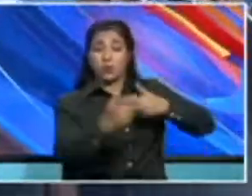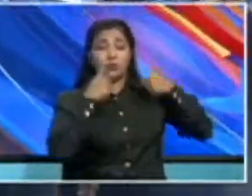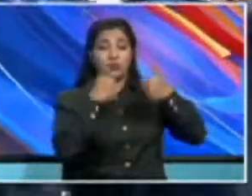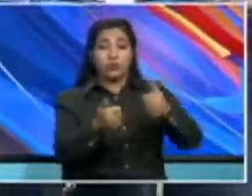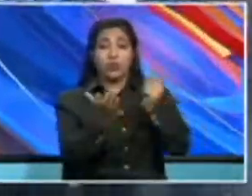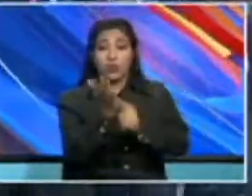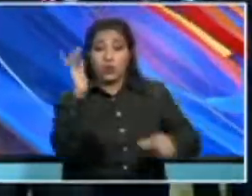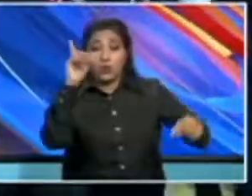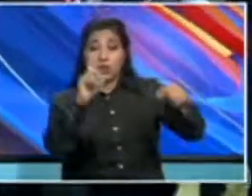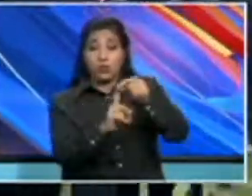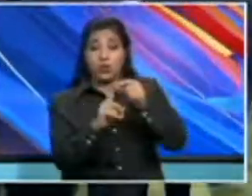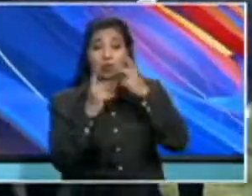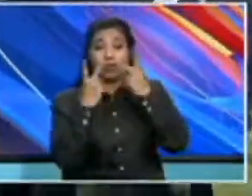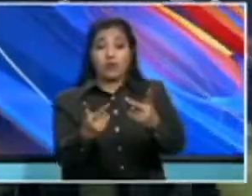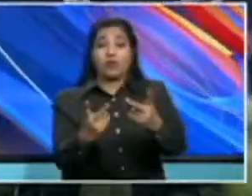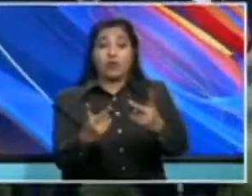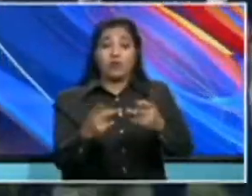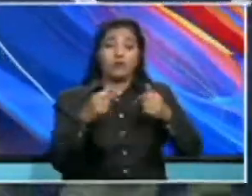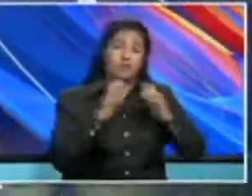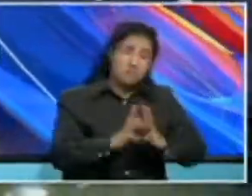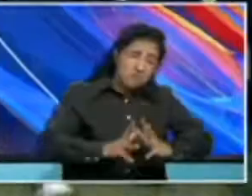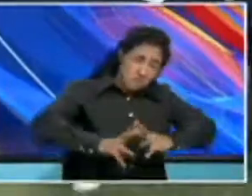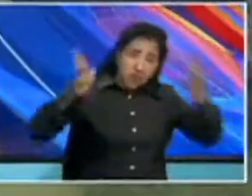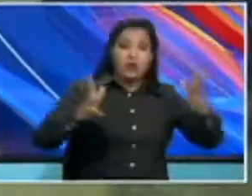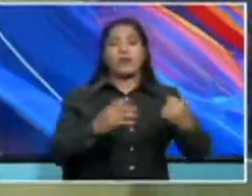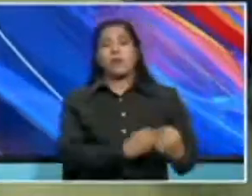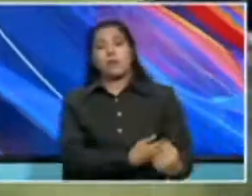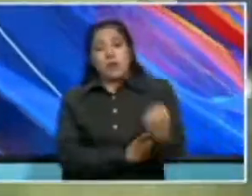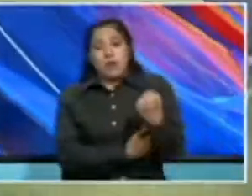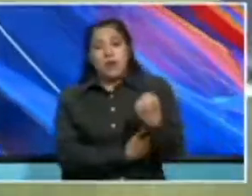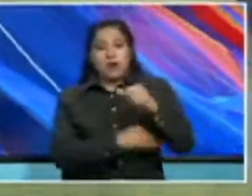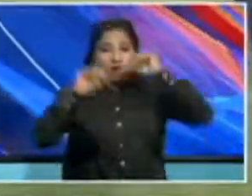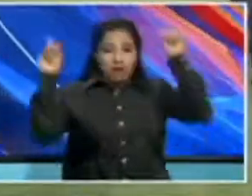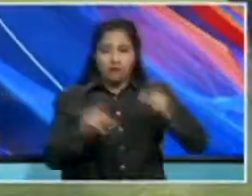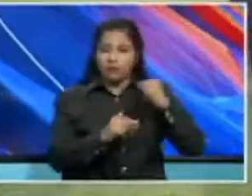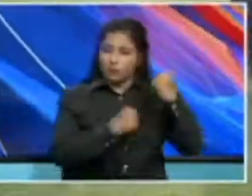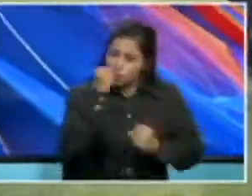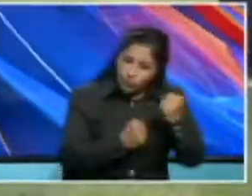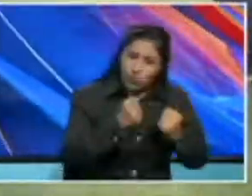Uttar Pradesh, another big power in Indian sport.